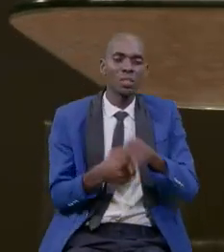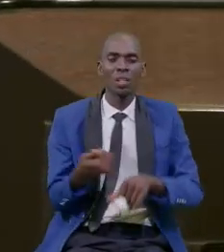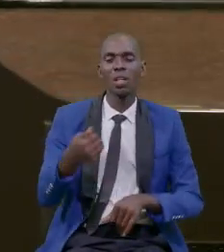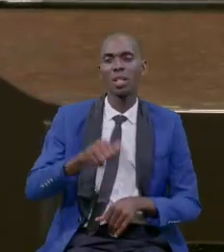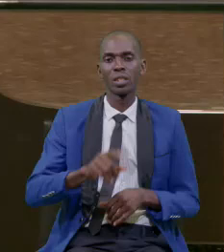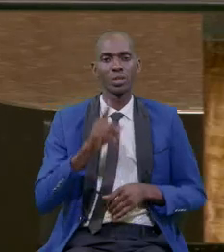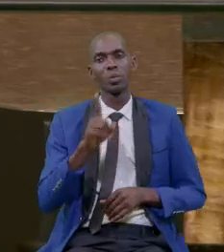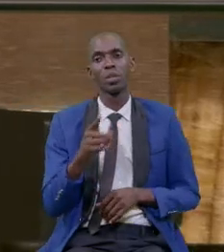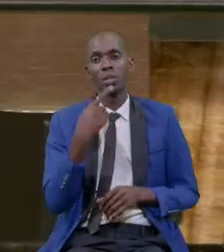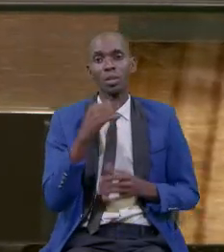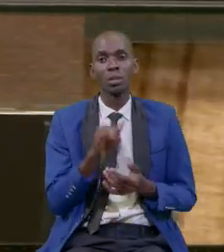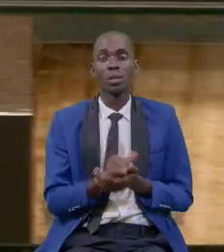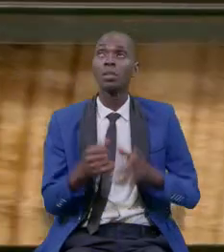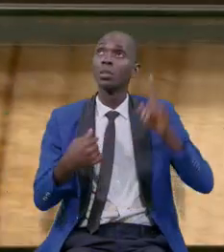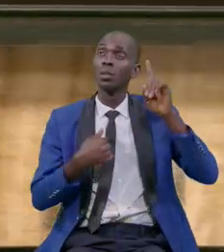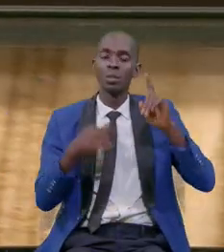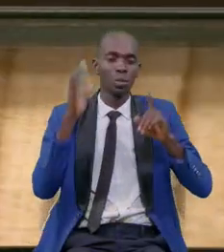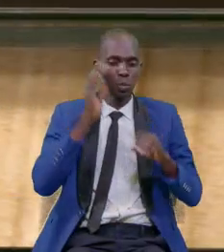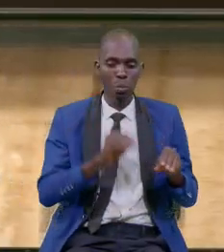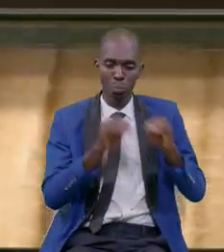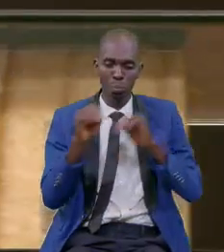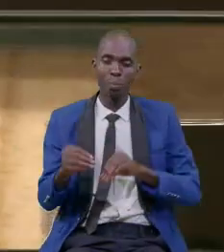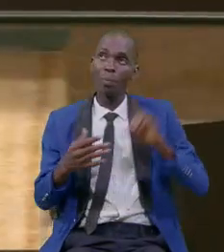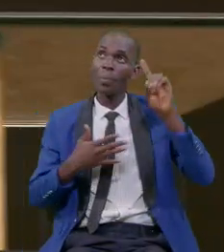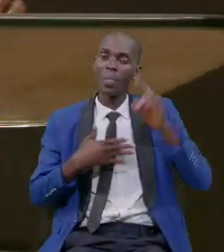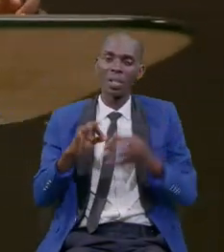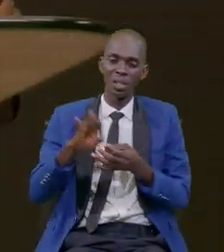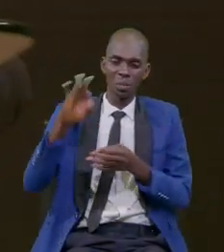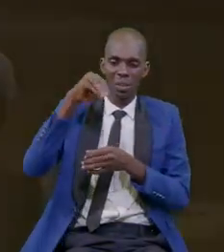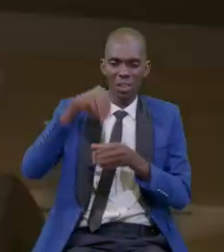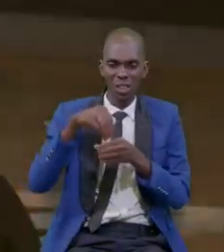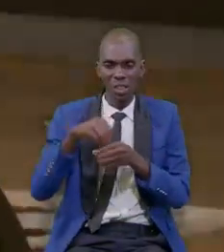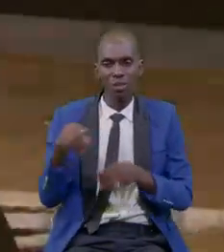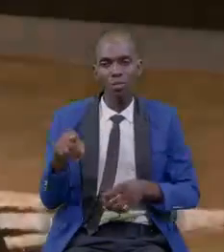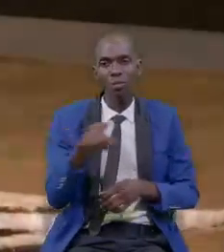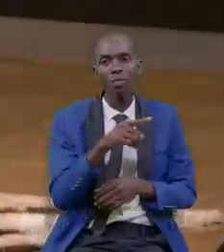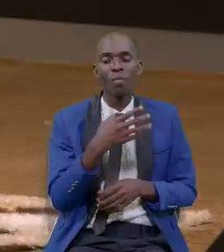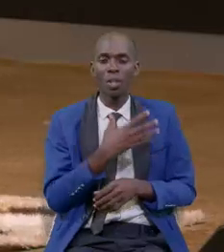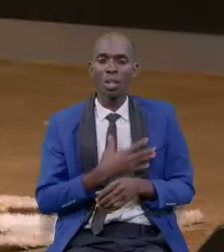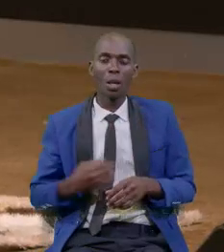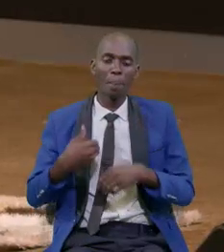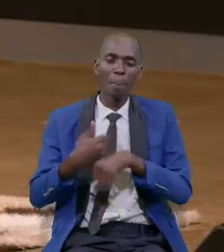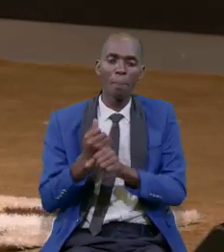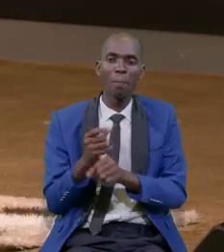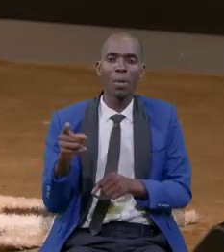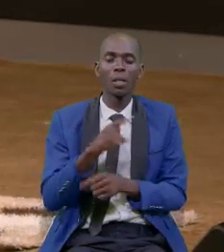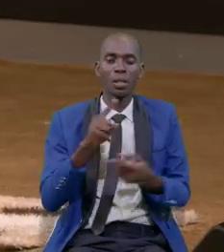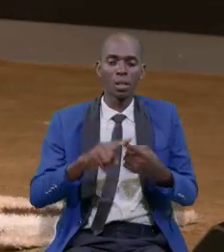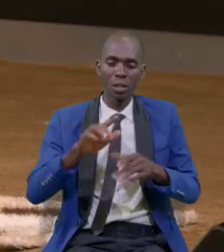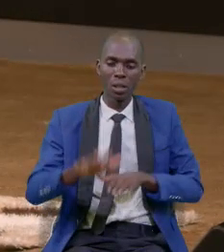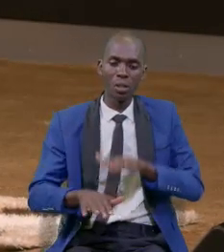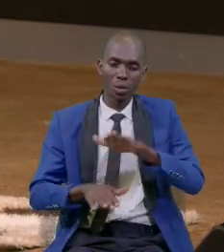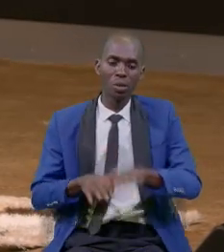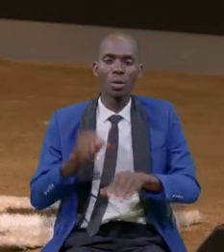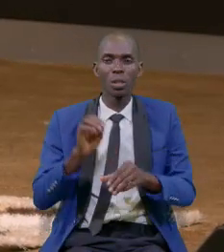It says, I'll put my spirit within you and cause you to walk in